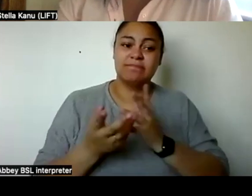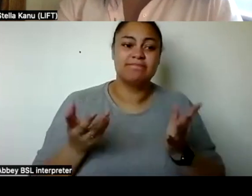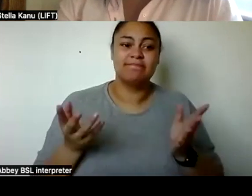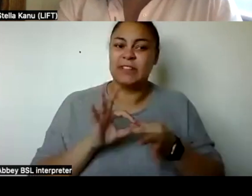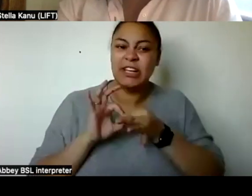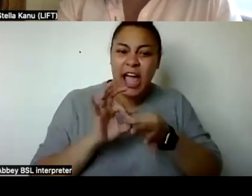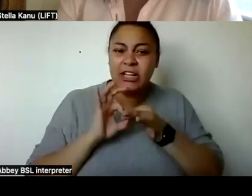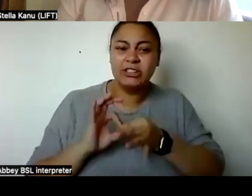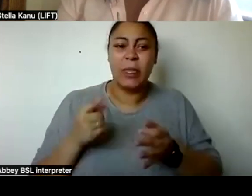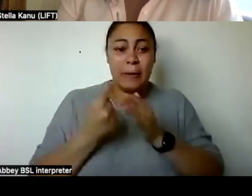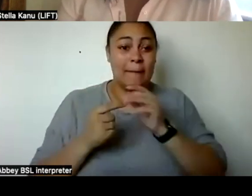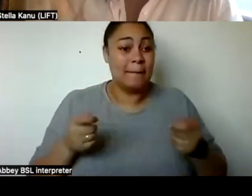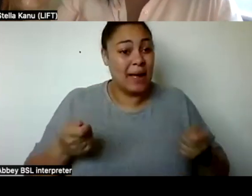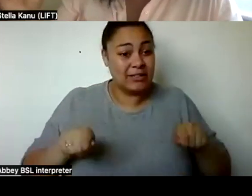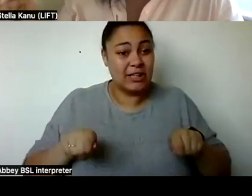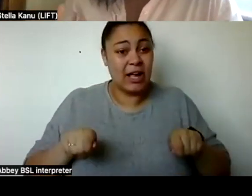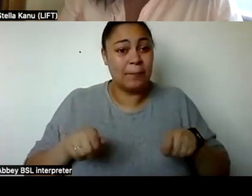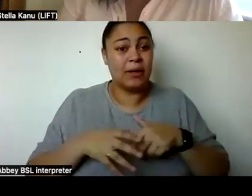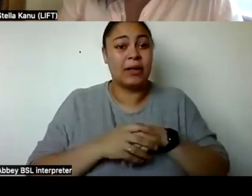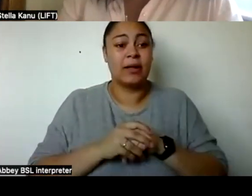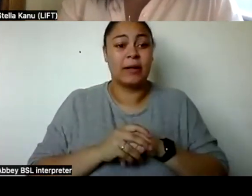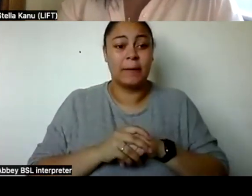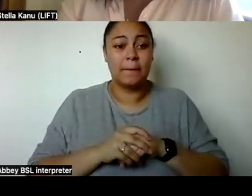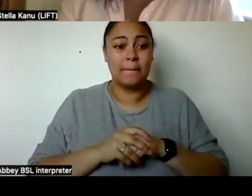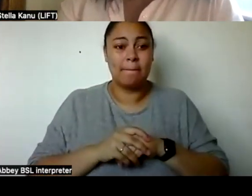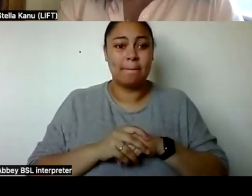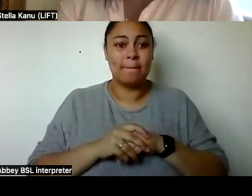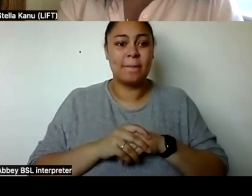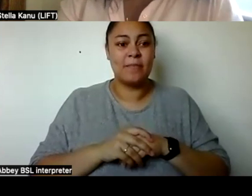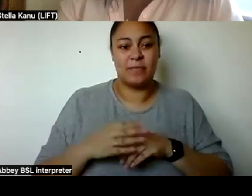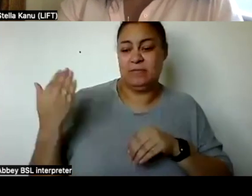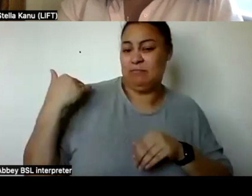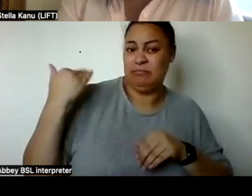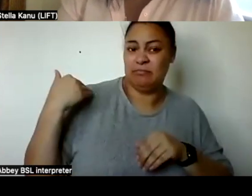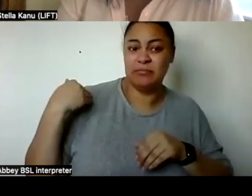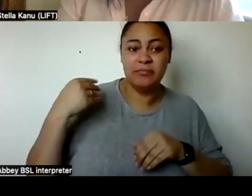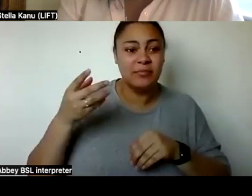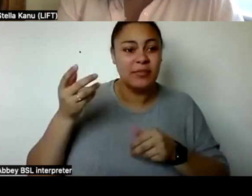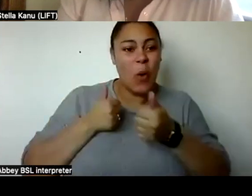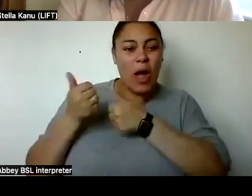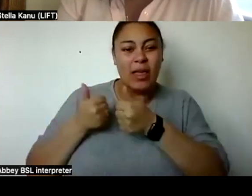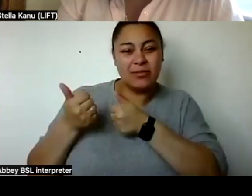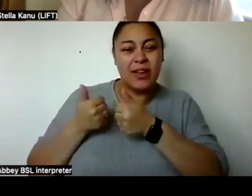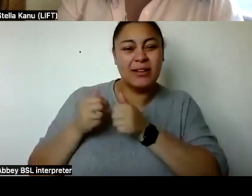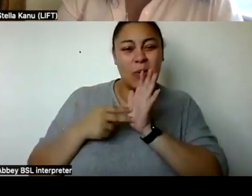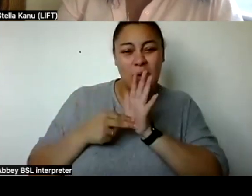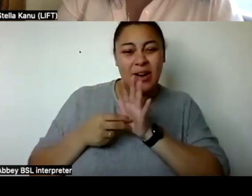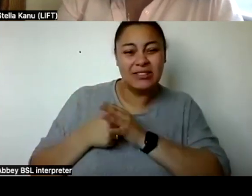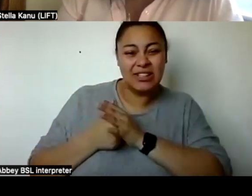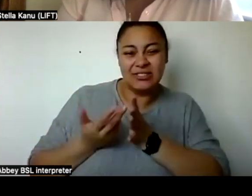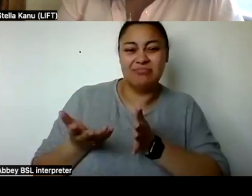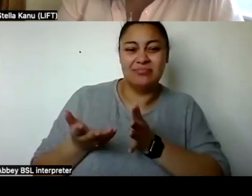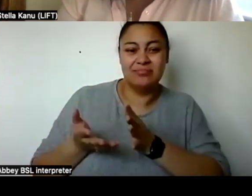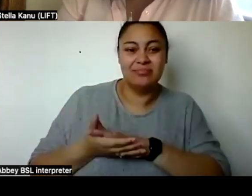the pandemic, where it became almost a tap on the shoulder for all of us organizations, where, you know, a lot of